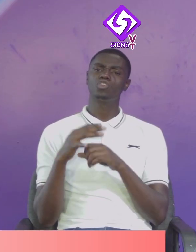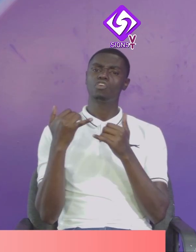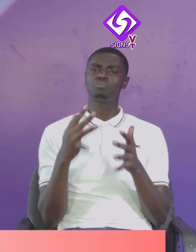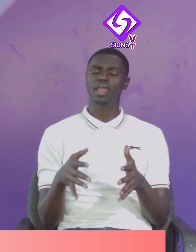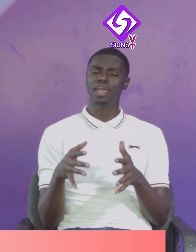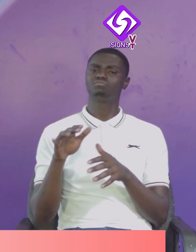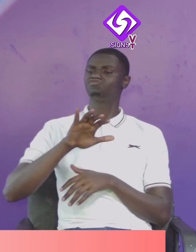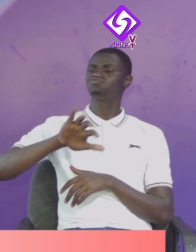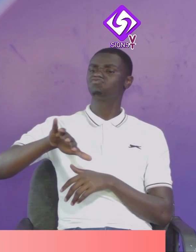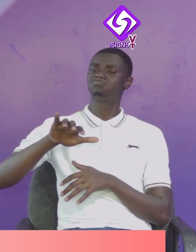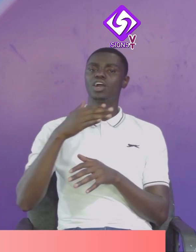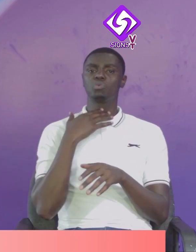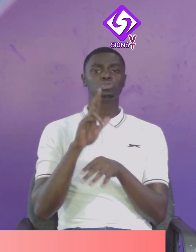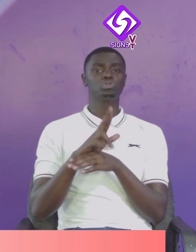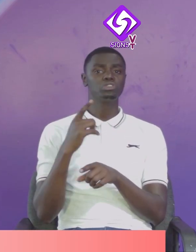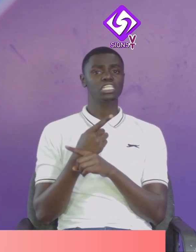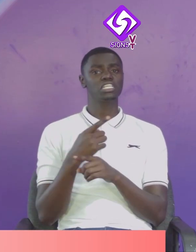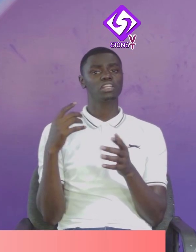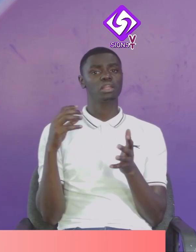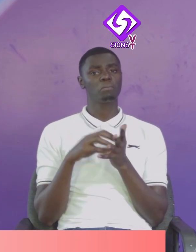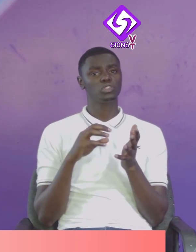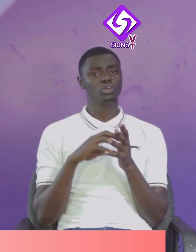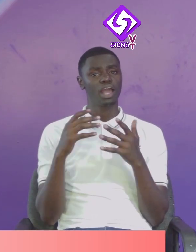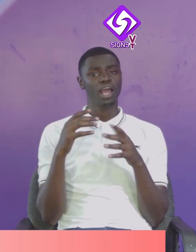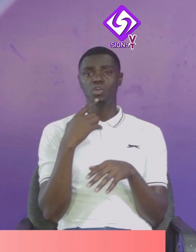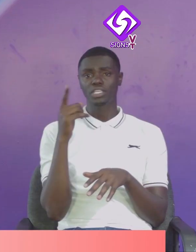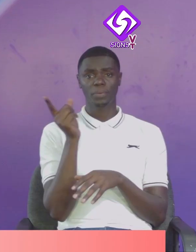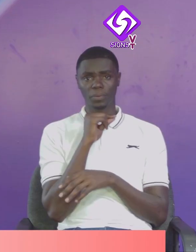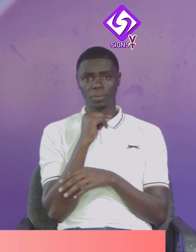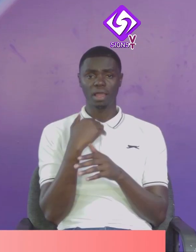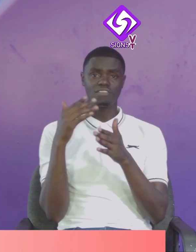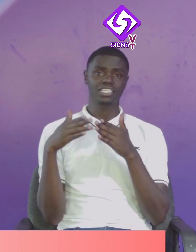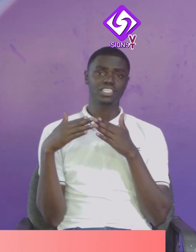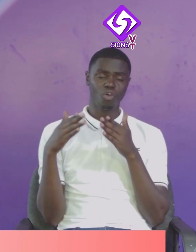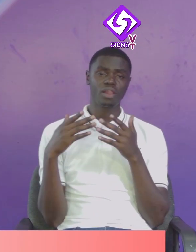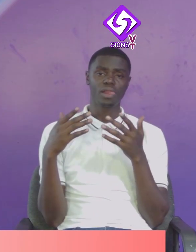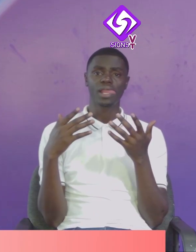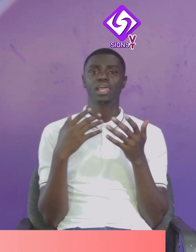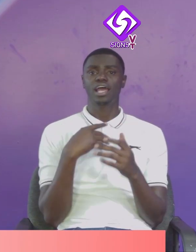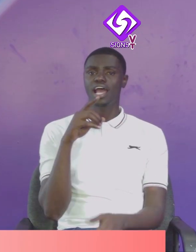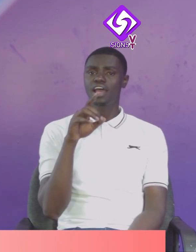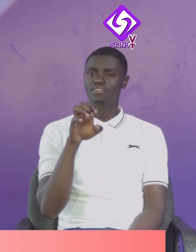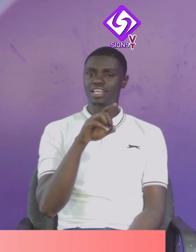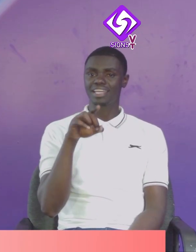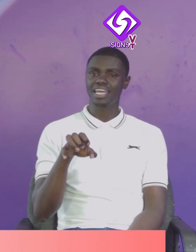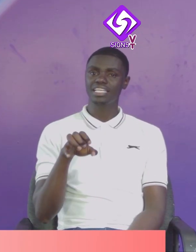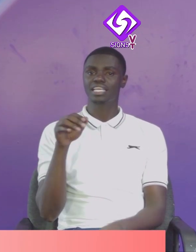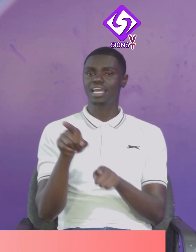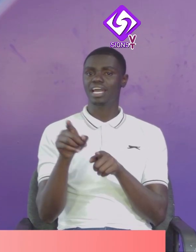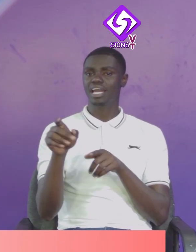want to use in different positions? Yeah. Right. Like, for example, the way you mentioned, Arsenal having Eze coming in and as a